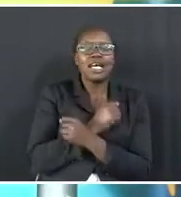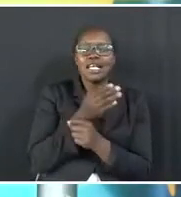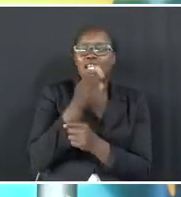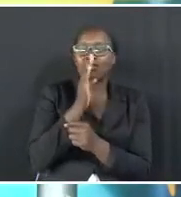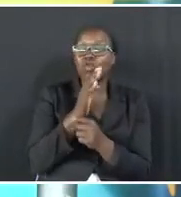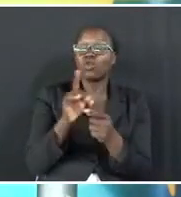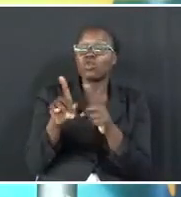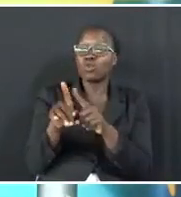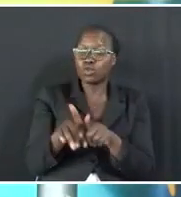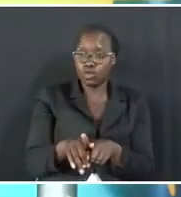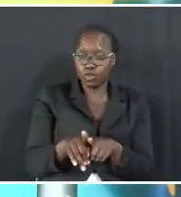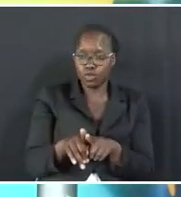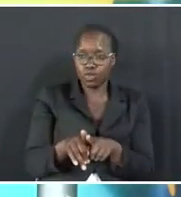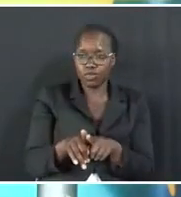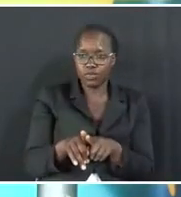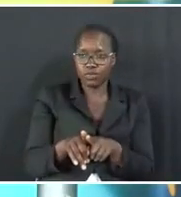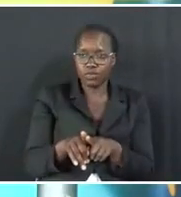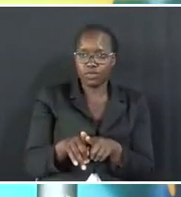too.